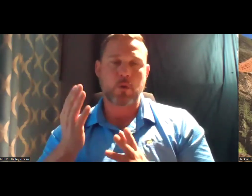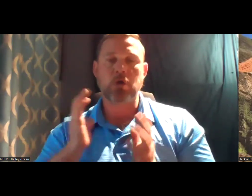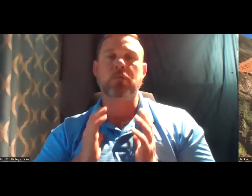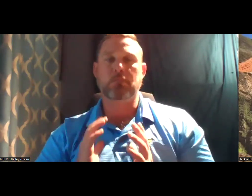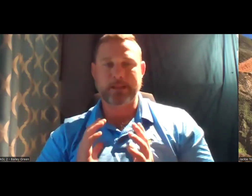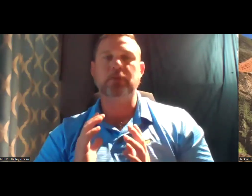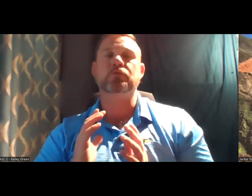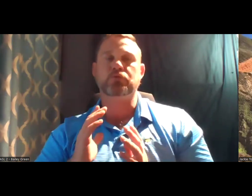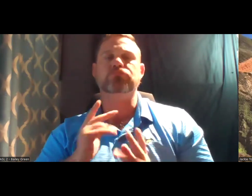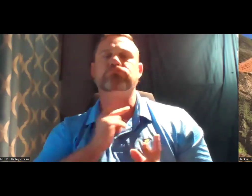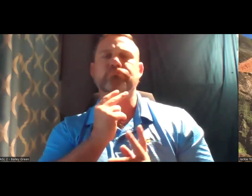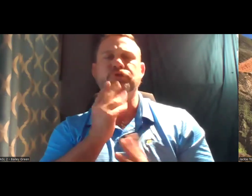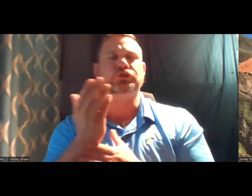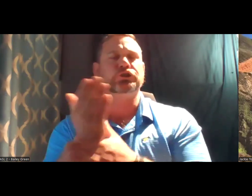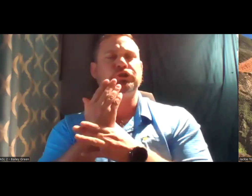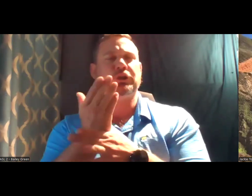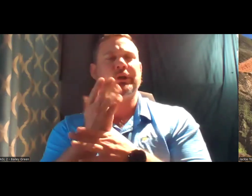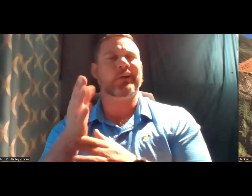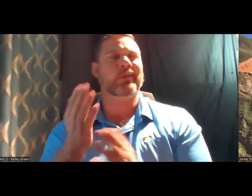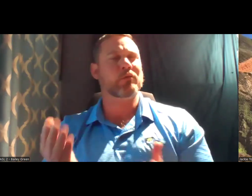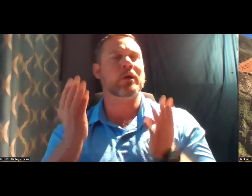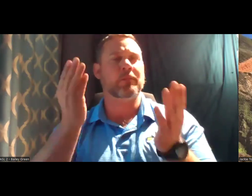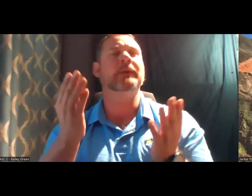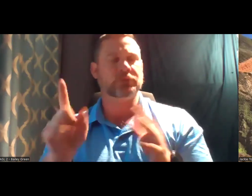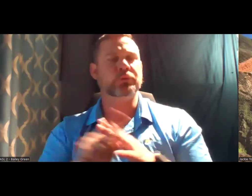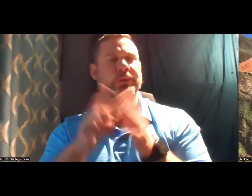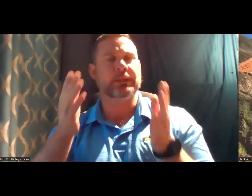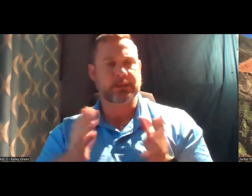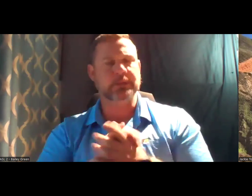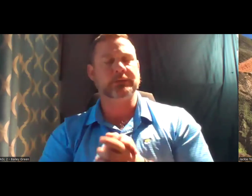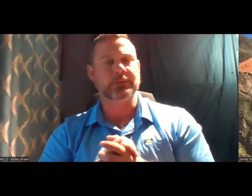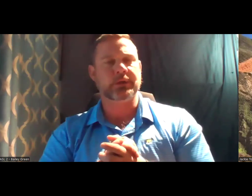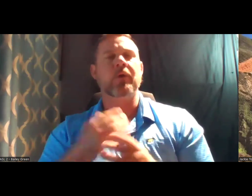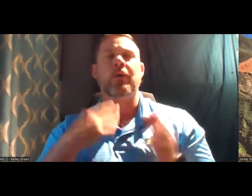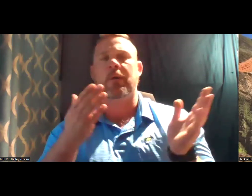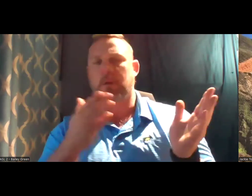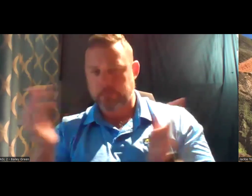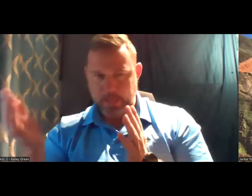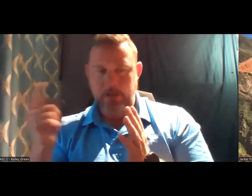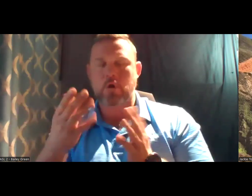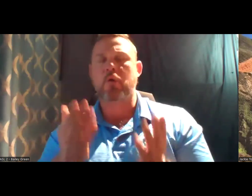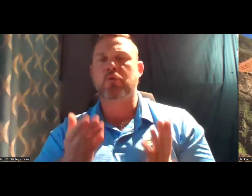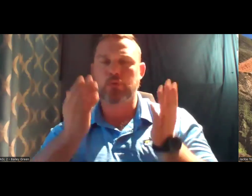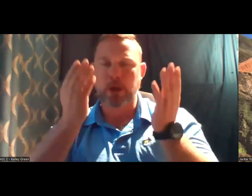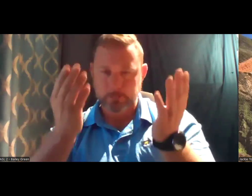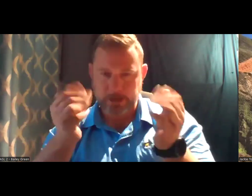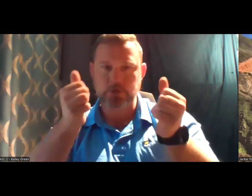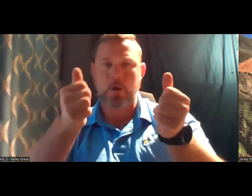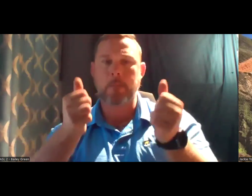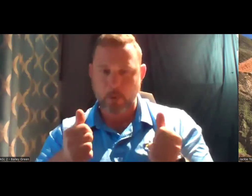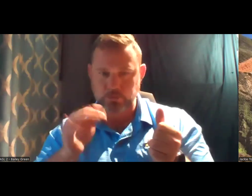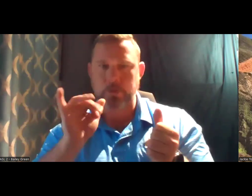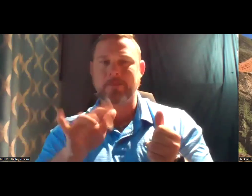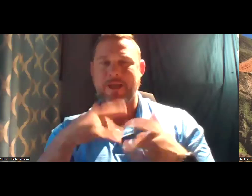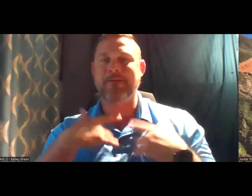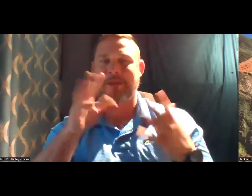verbally share their recommendations to the attendees. We do plan to also have your recommendations posted on the